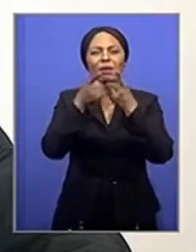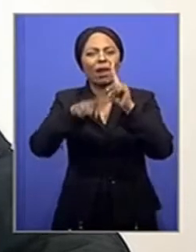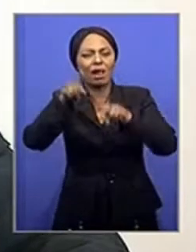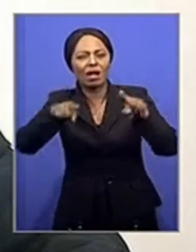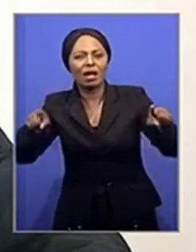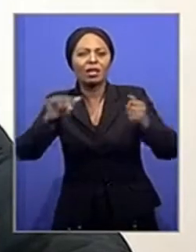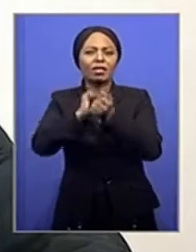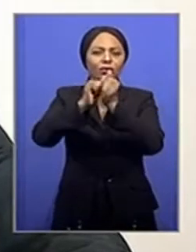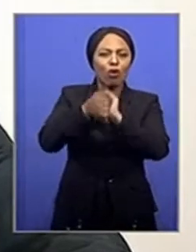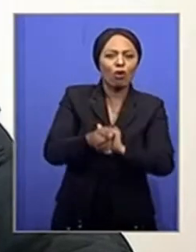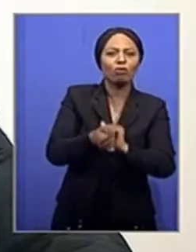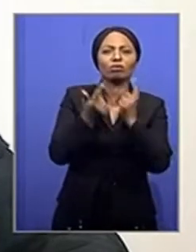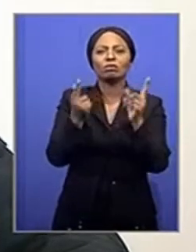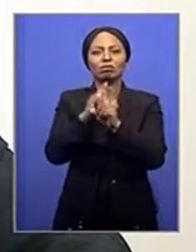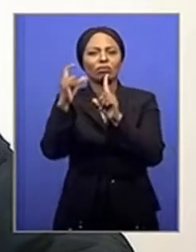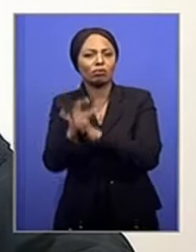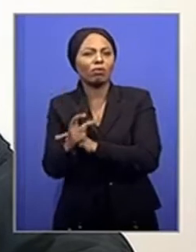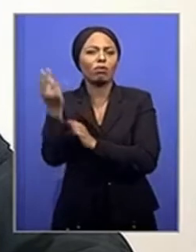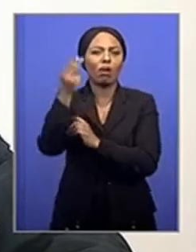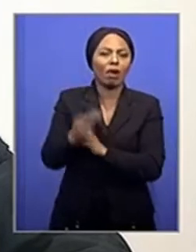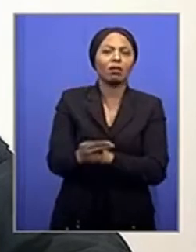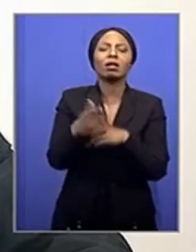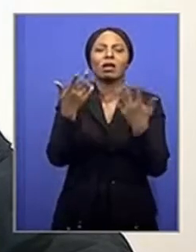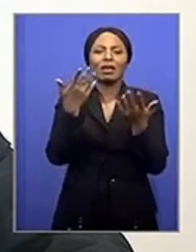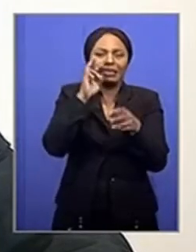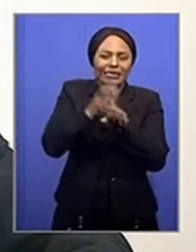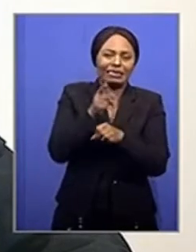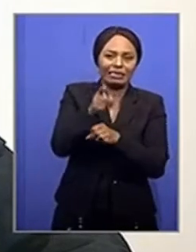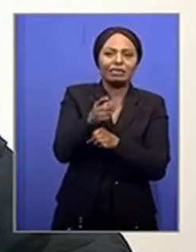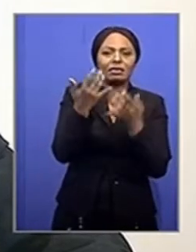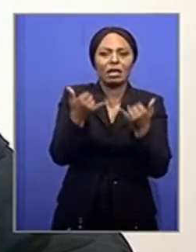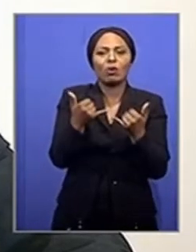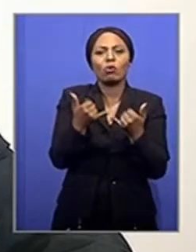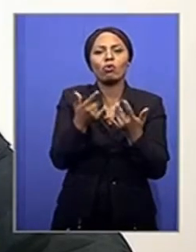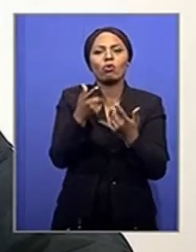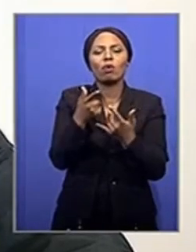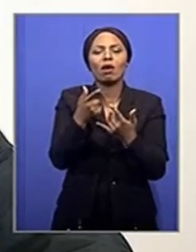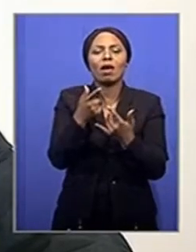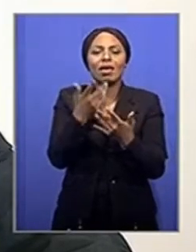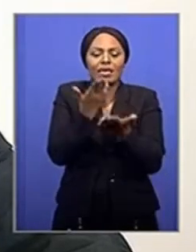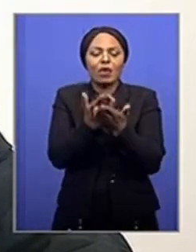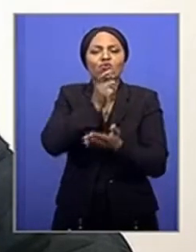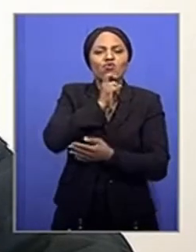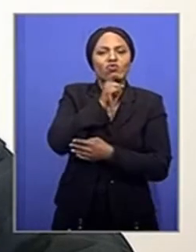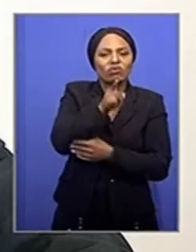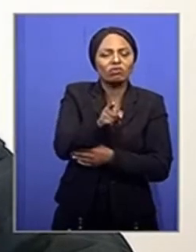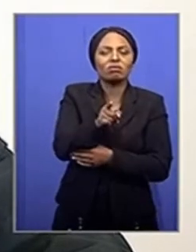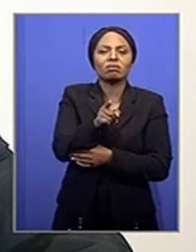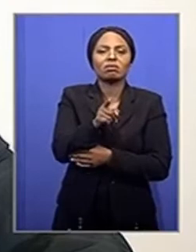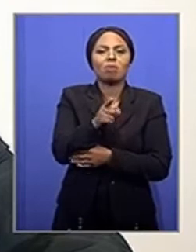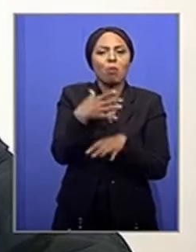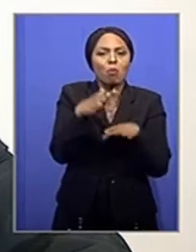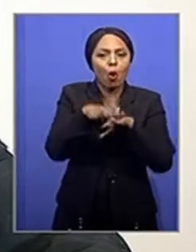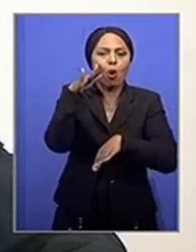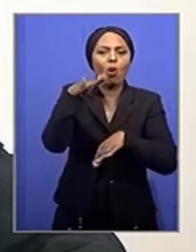and recreation, so that we can then make this available and that it can be used to make sure that we can have even more